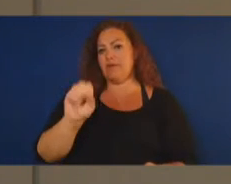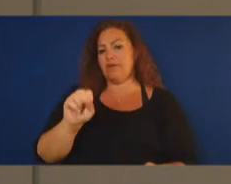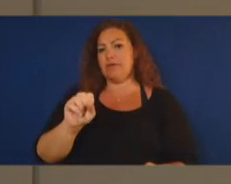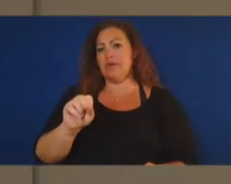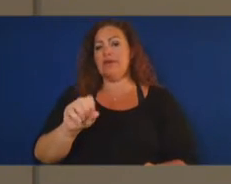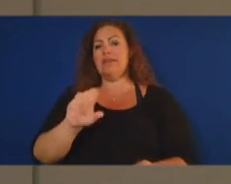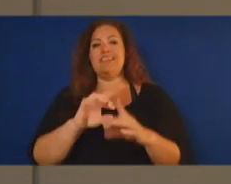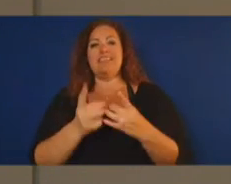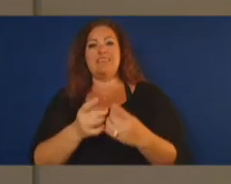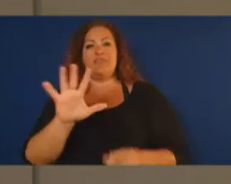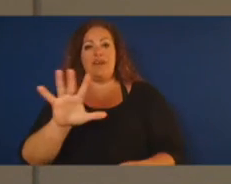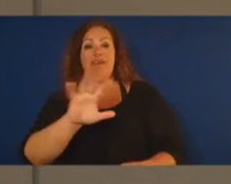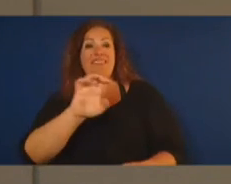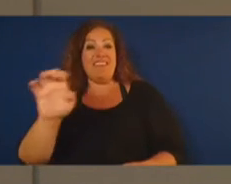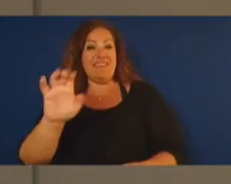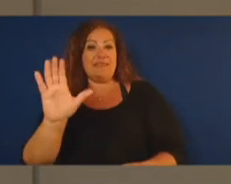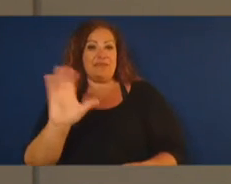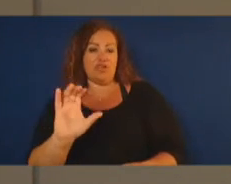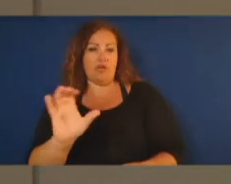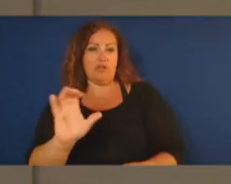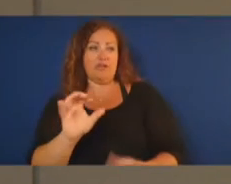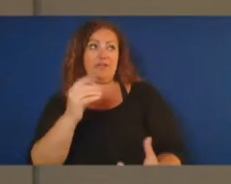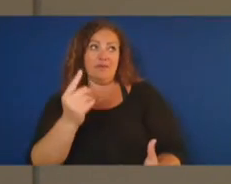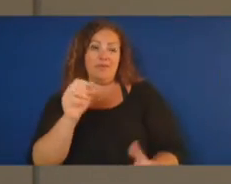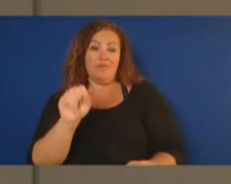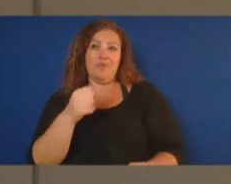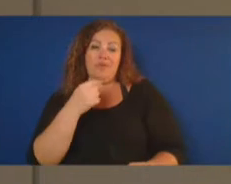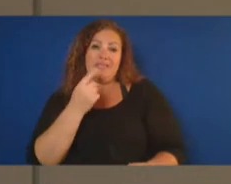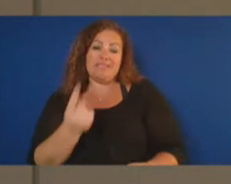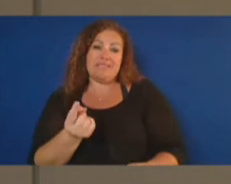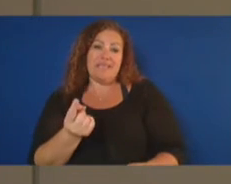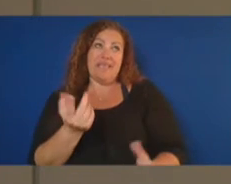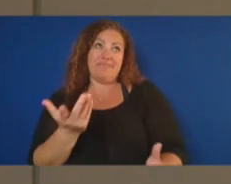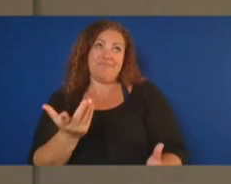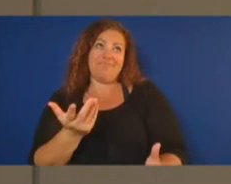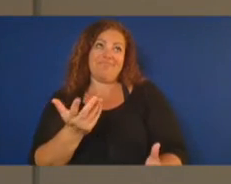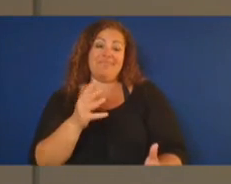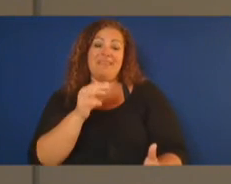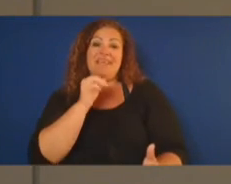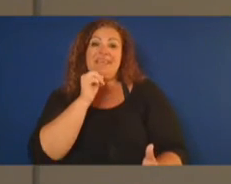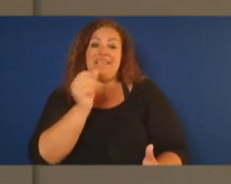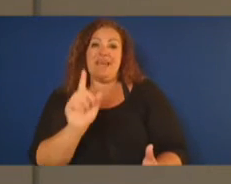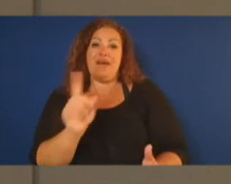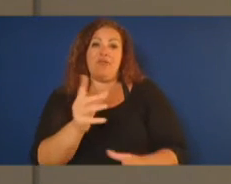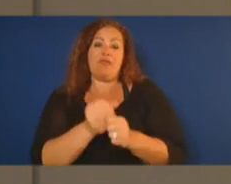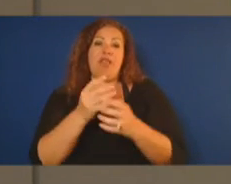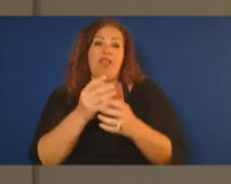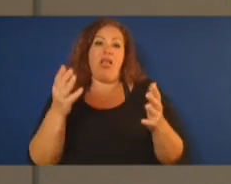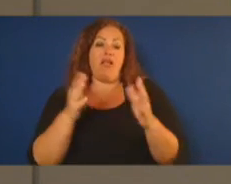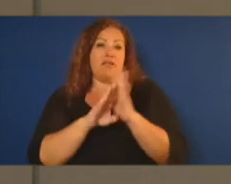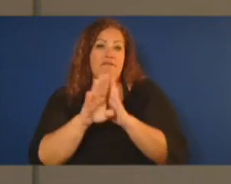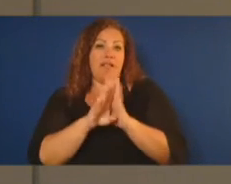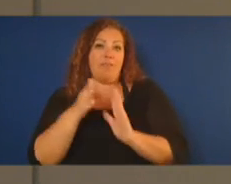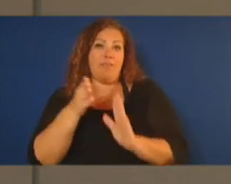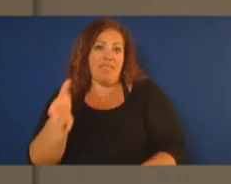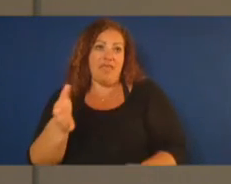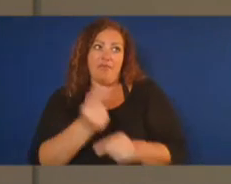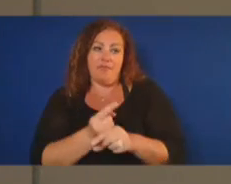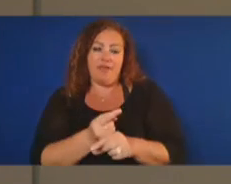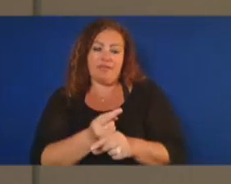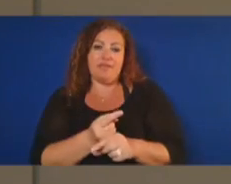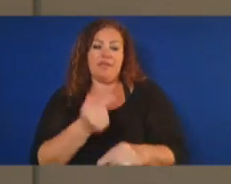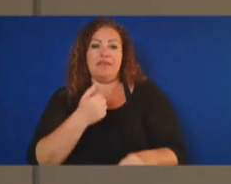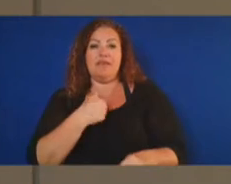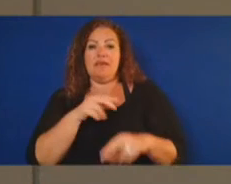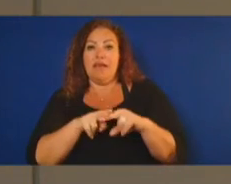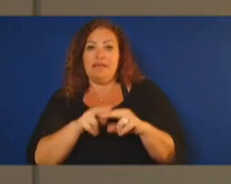Charlotte um one would argue would say is is not where we get a ton of development right I sit here most